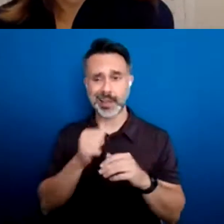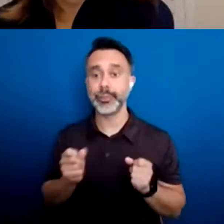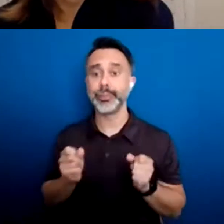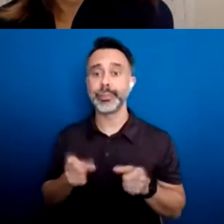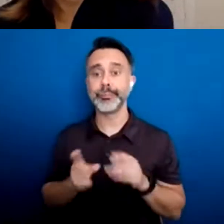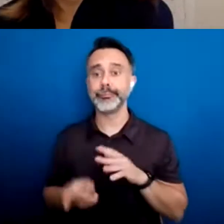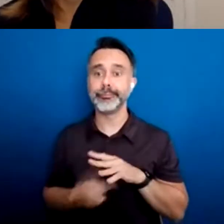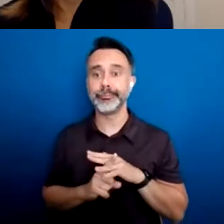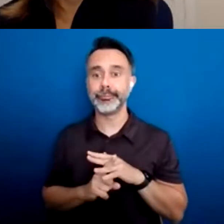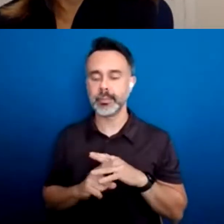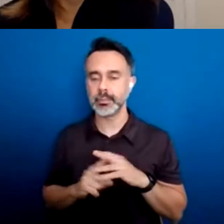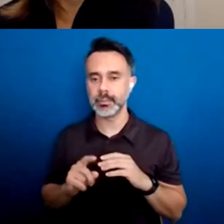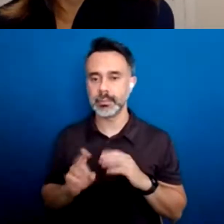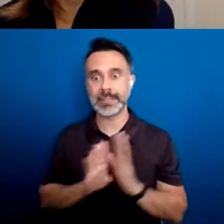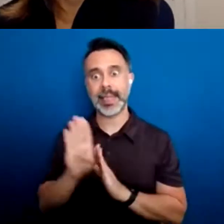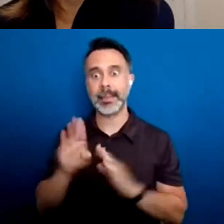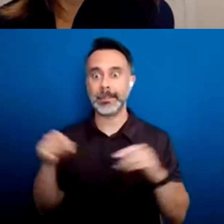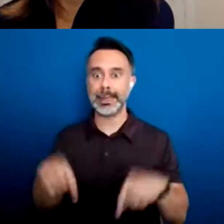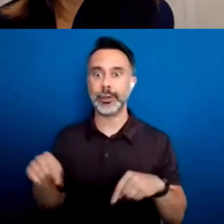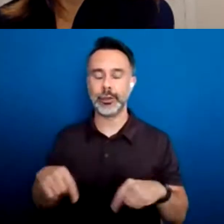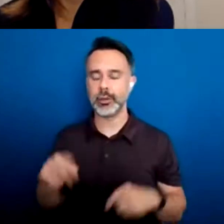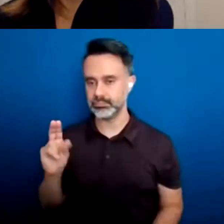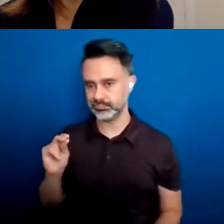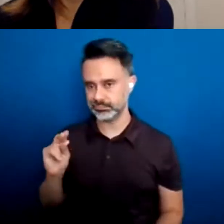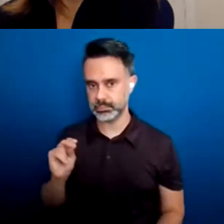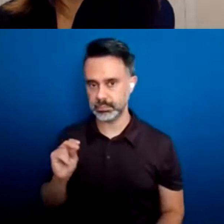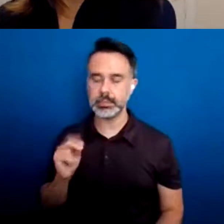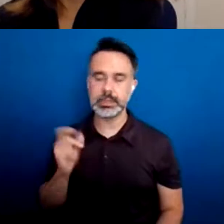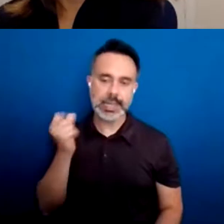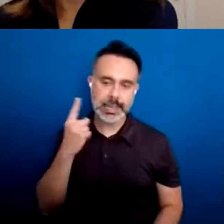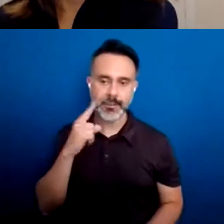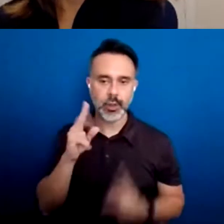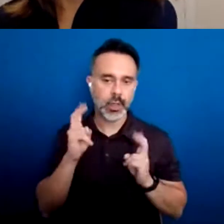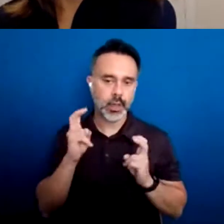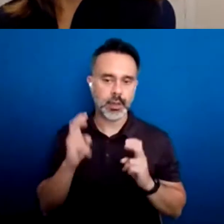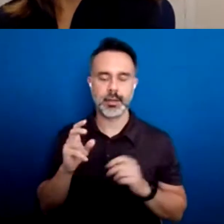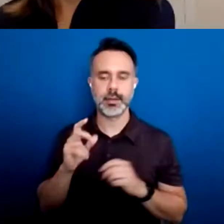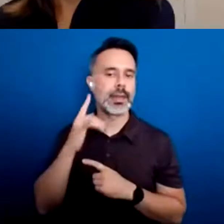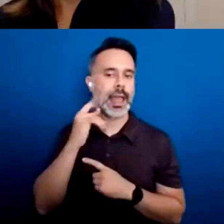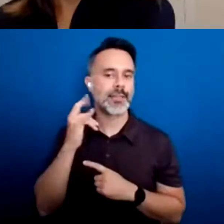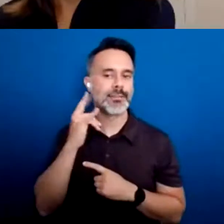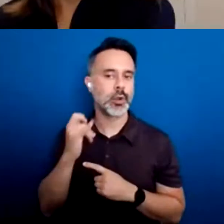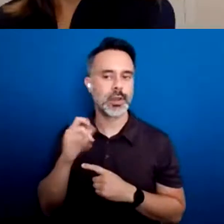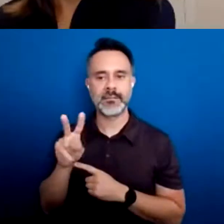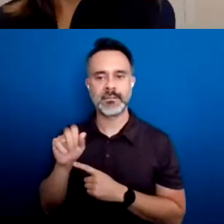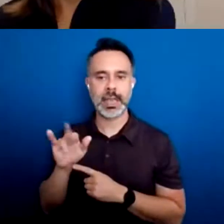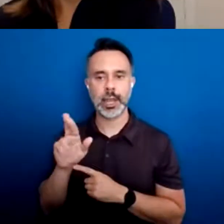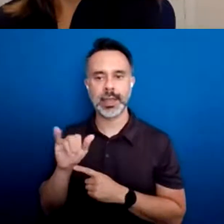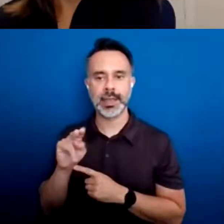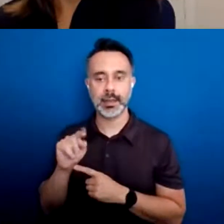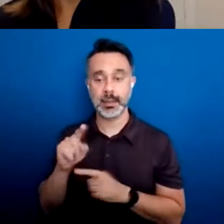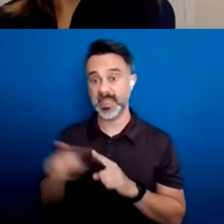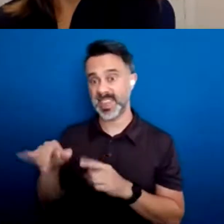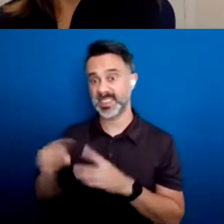state, except for those so-called California variants. And even then they started in Southern